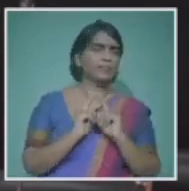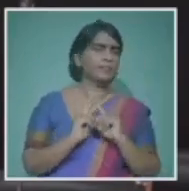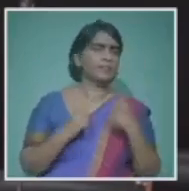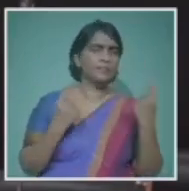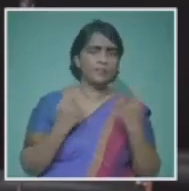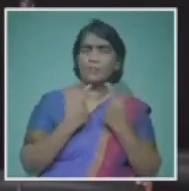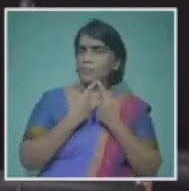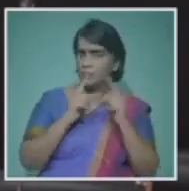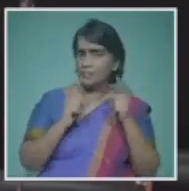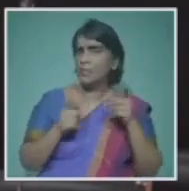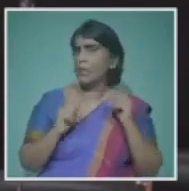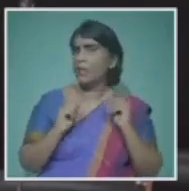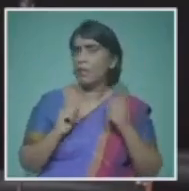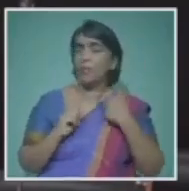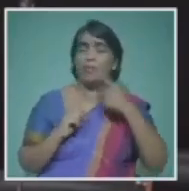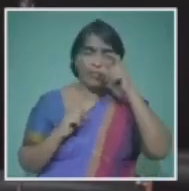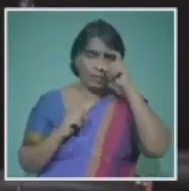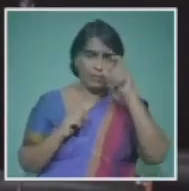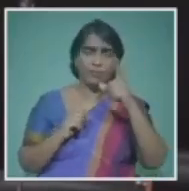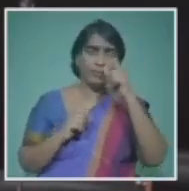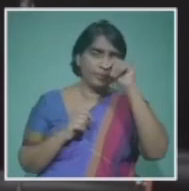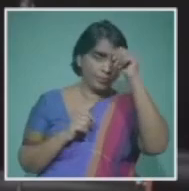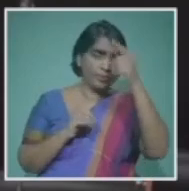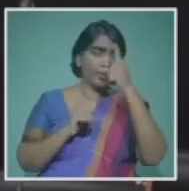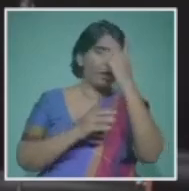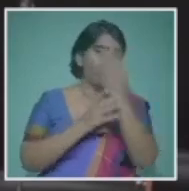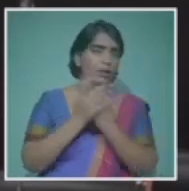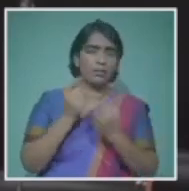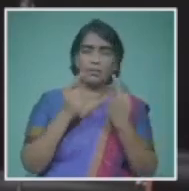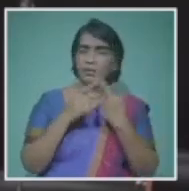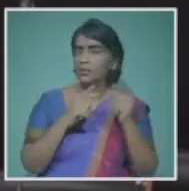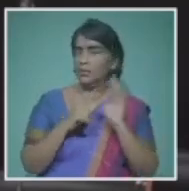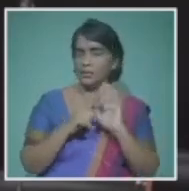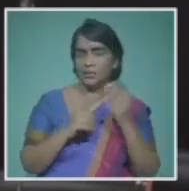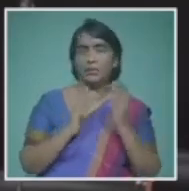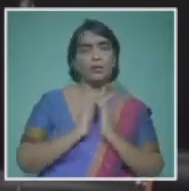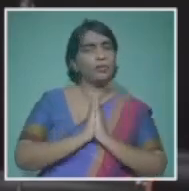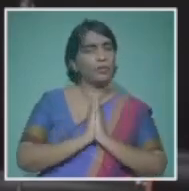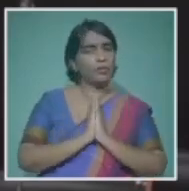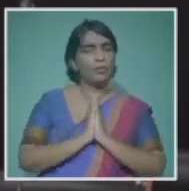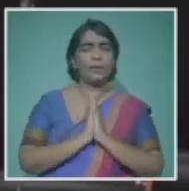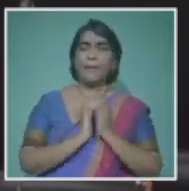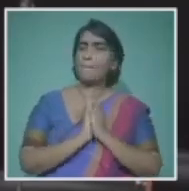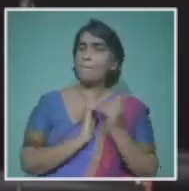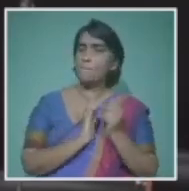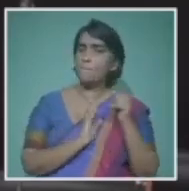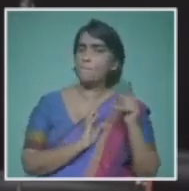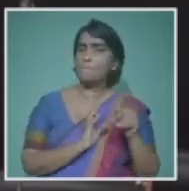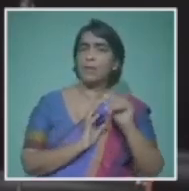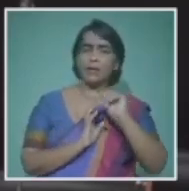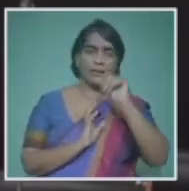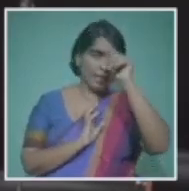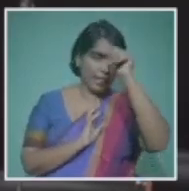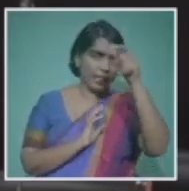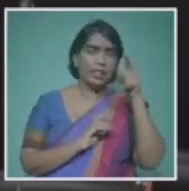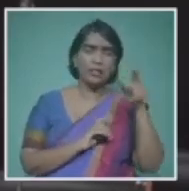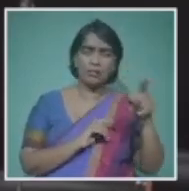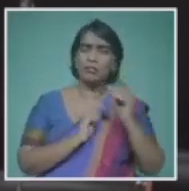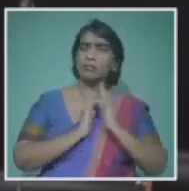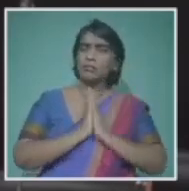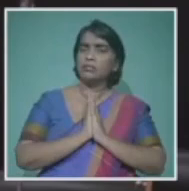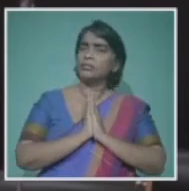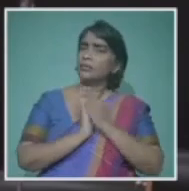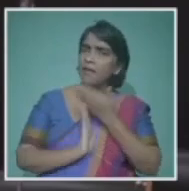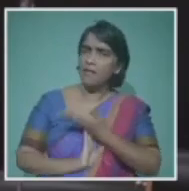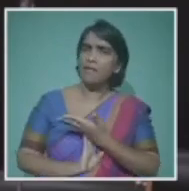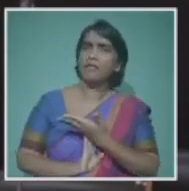worshipped not only in the Hindus, by the Hindus, but also in Buddhist temples. For instance, Shiva worship is what is prevalent in